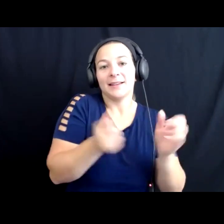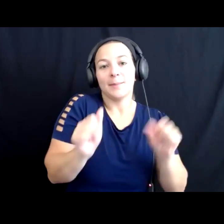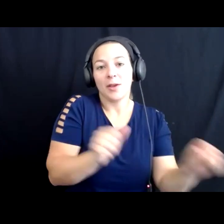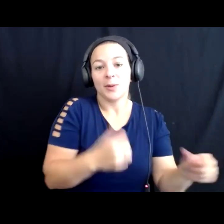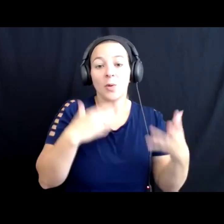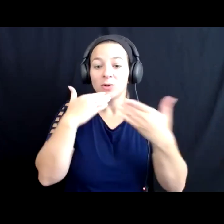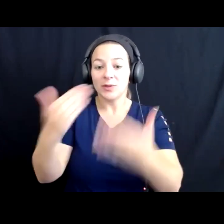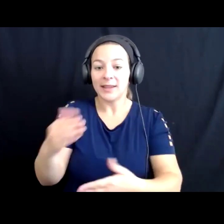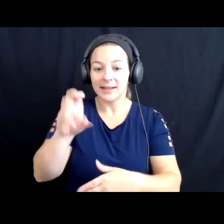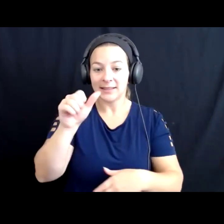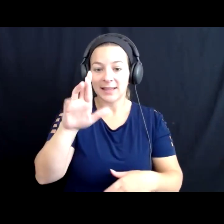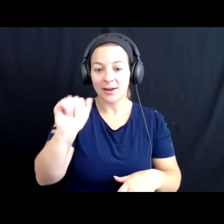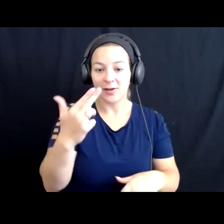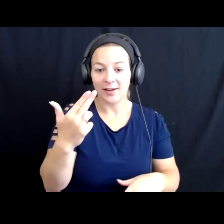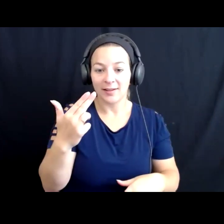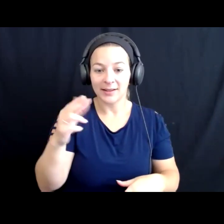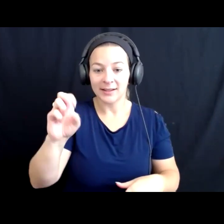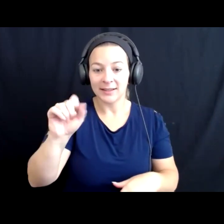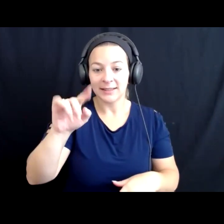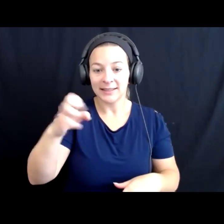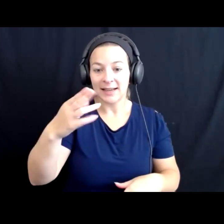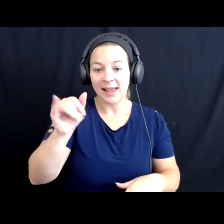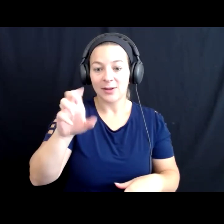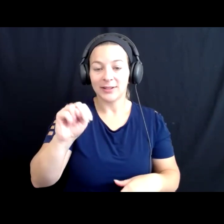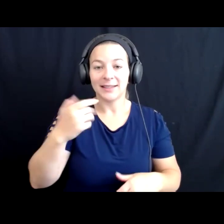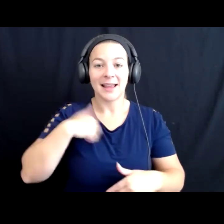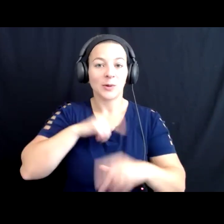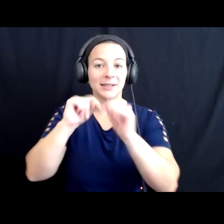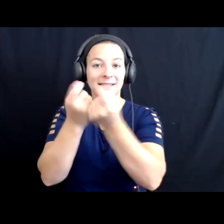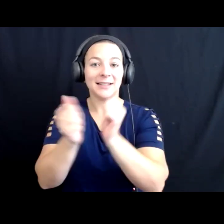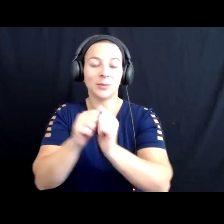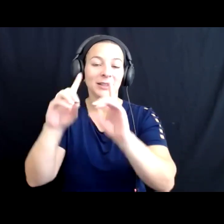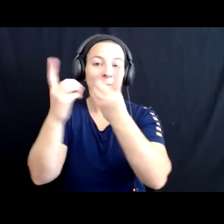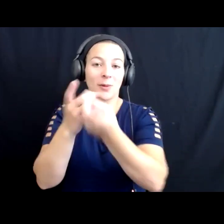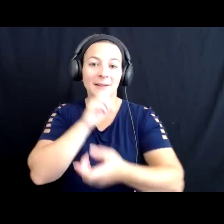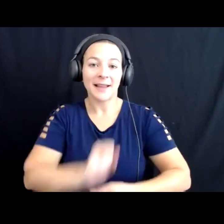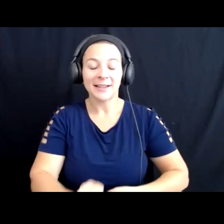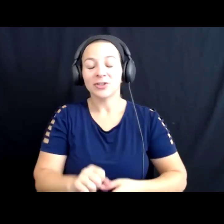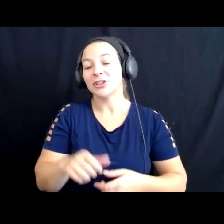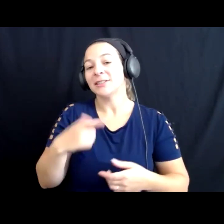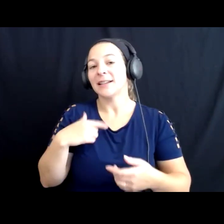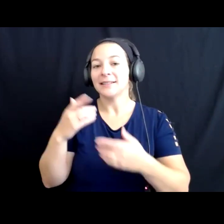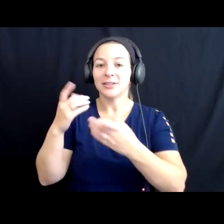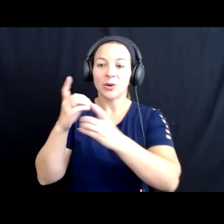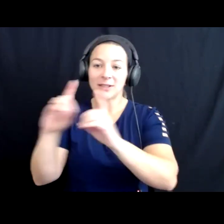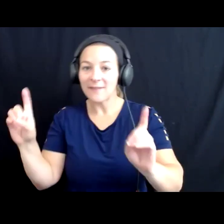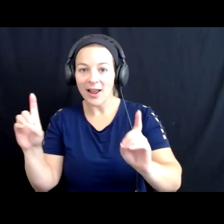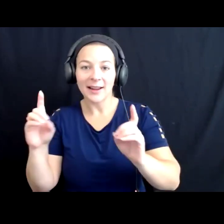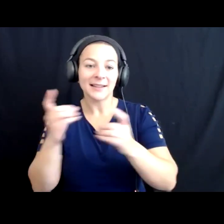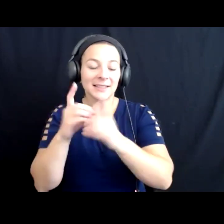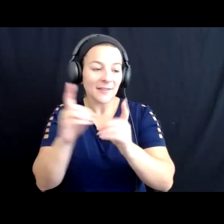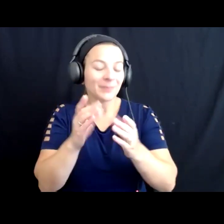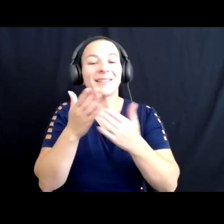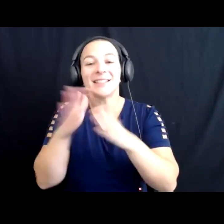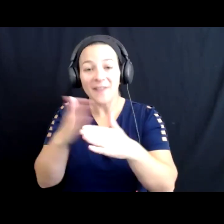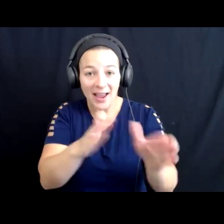Sarah Steenhausen and our team at the Department of Aging in the Division of Policy, Research, and Engagement. They've